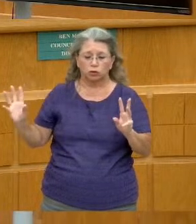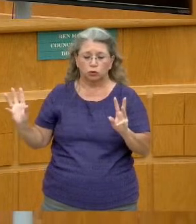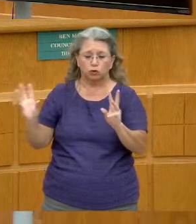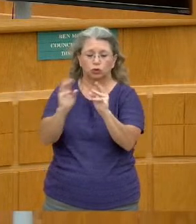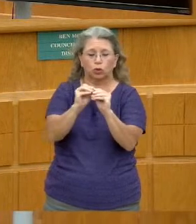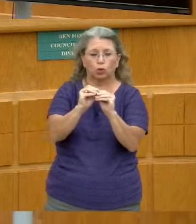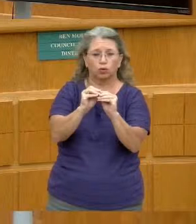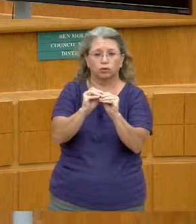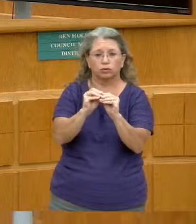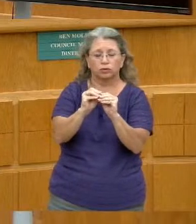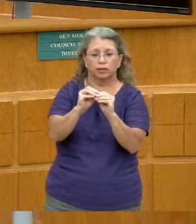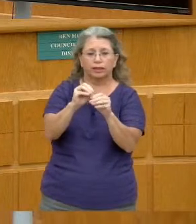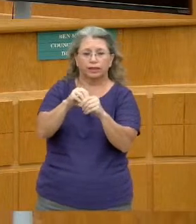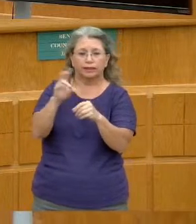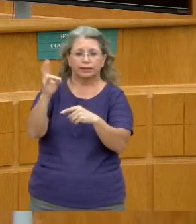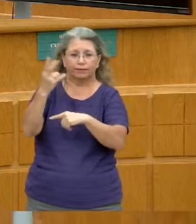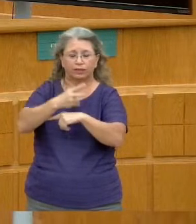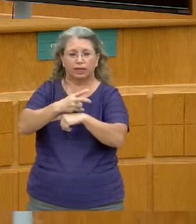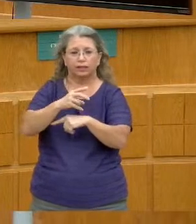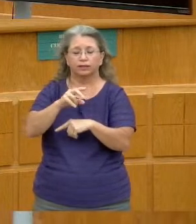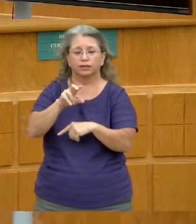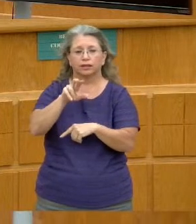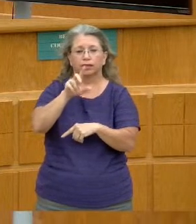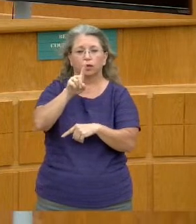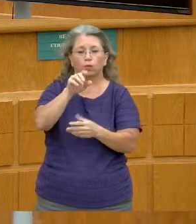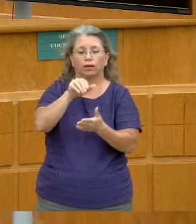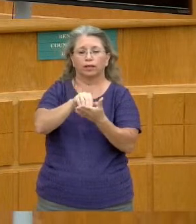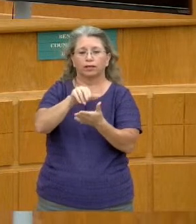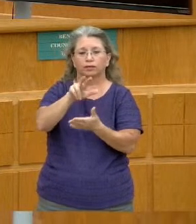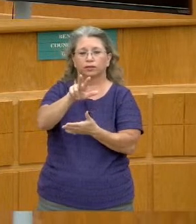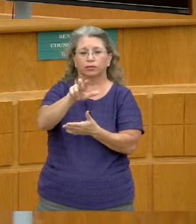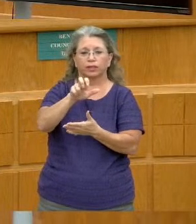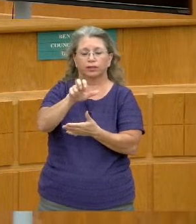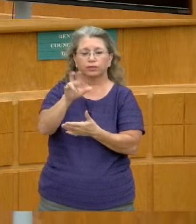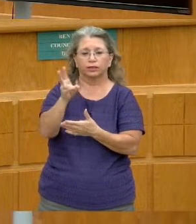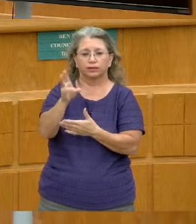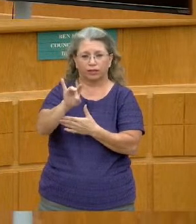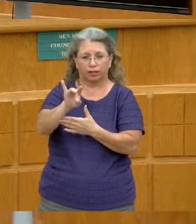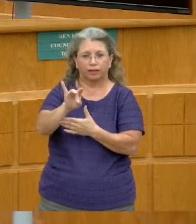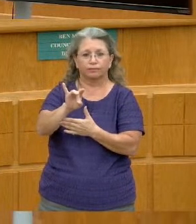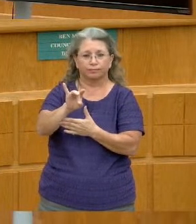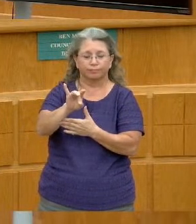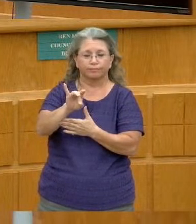is just under 1,400. So it's 1,378 to be exact.